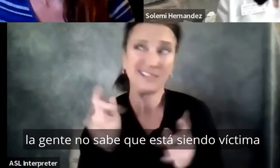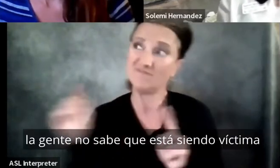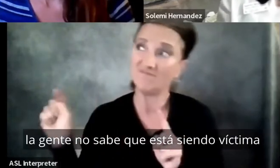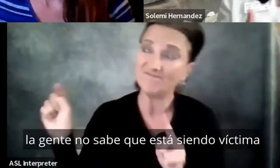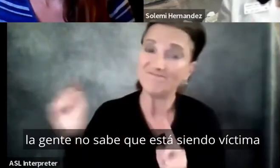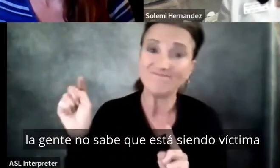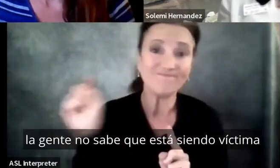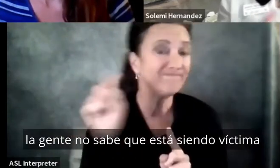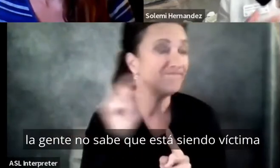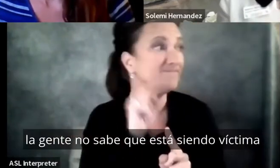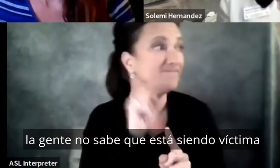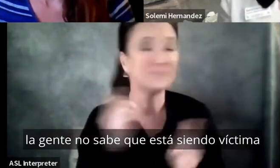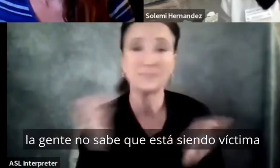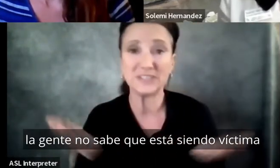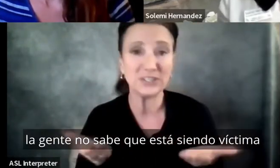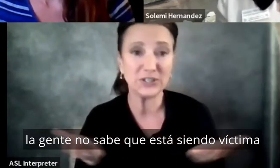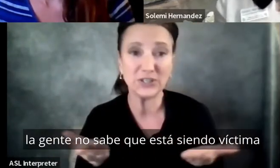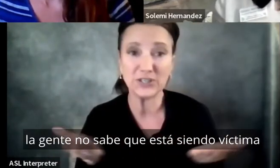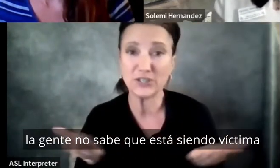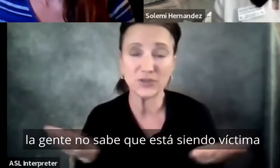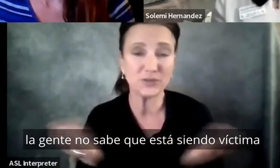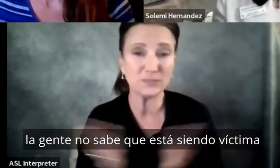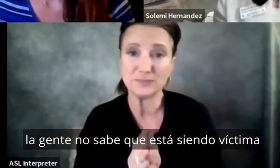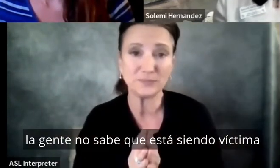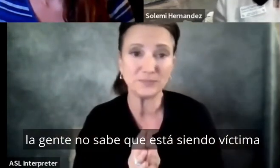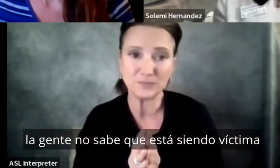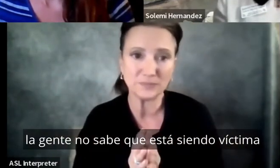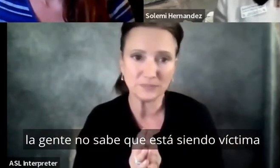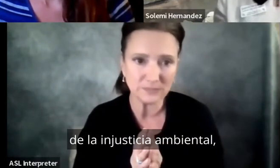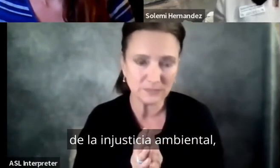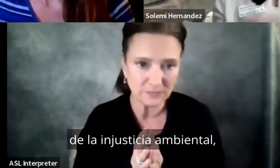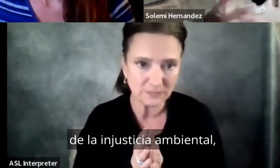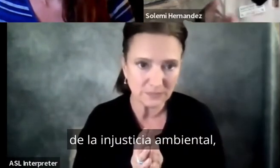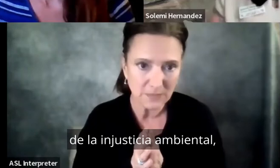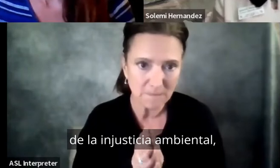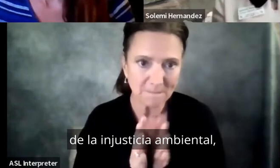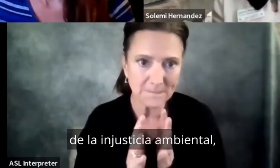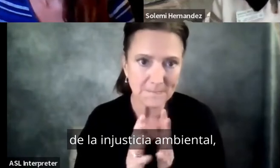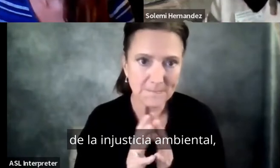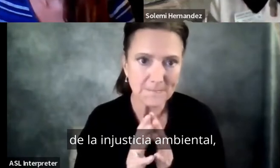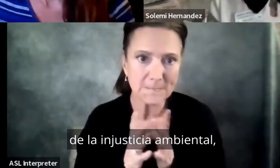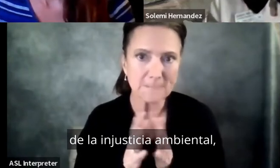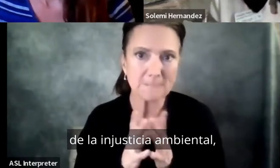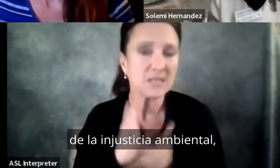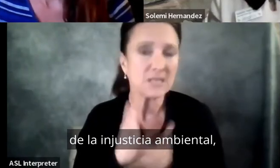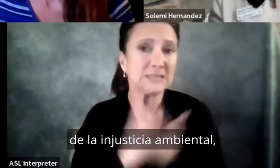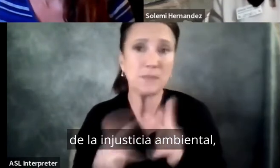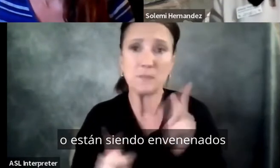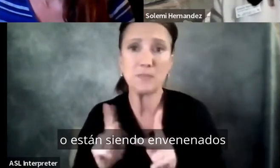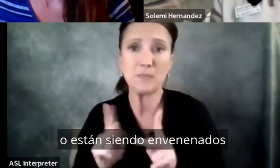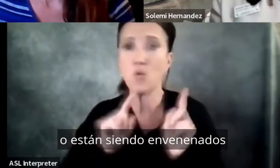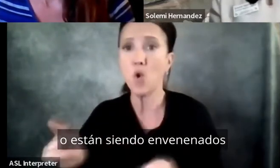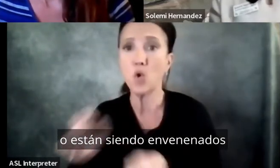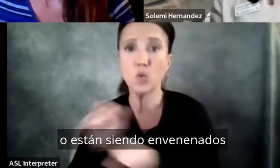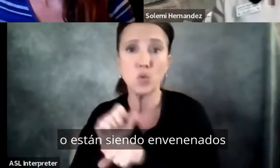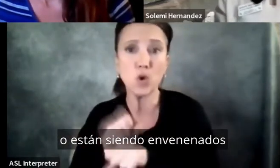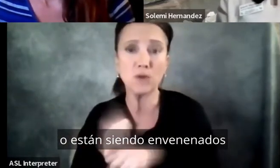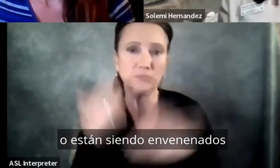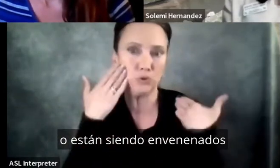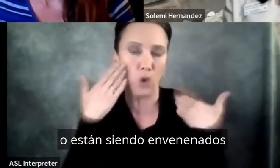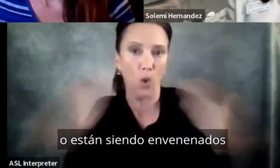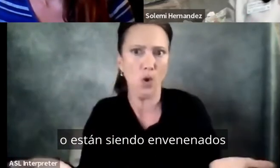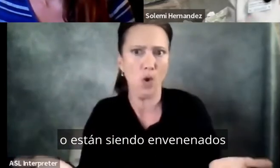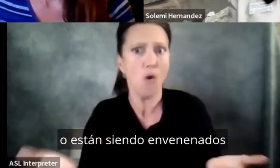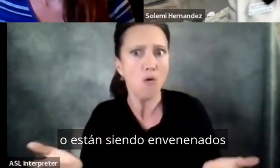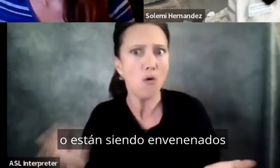places. People don't know they're being, you know, victim of environmental injustice, or, you